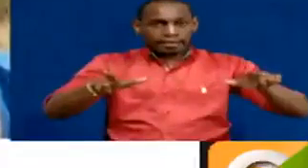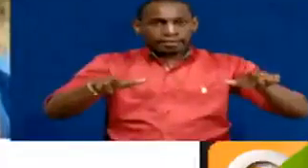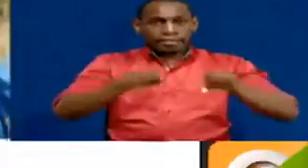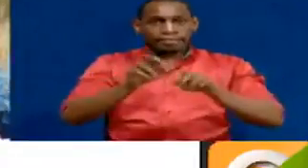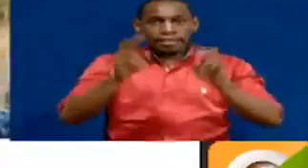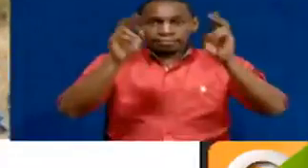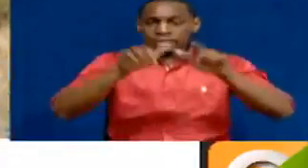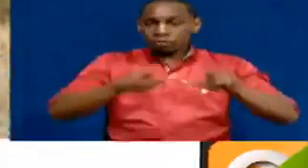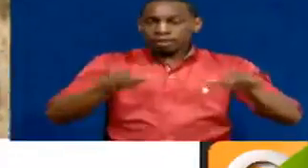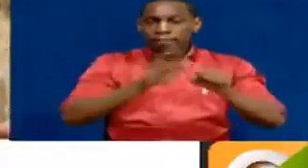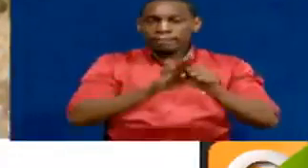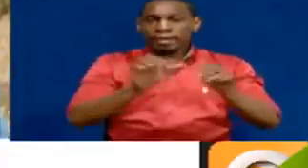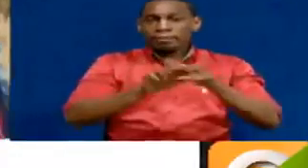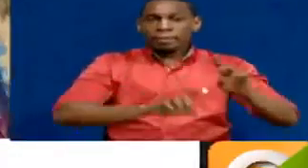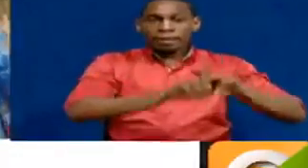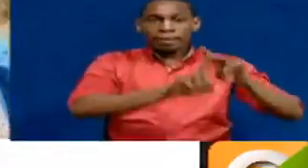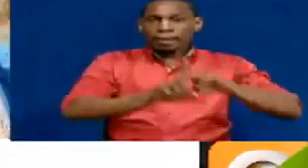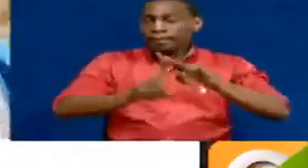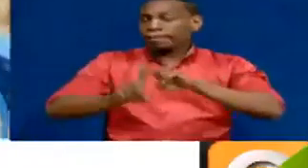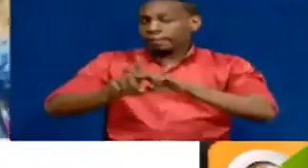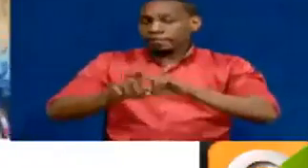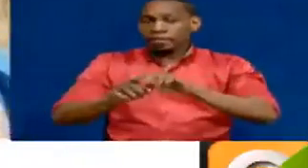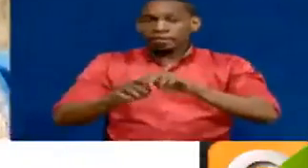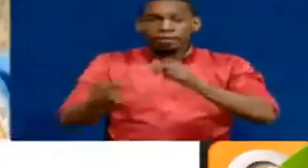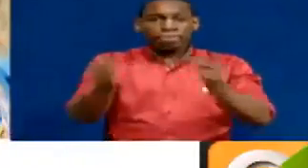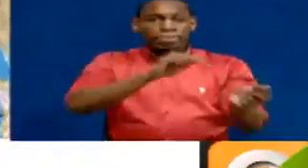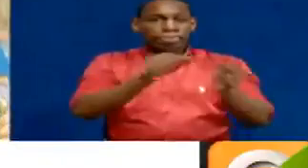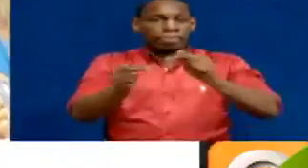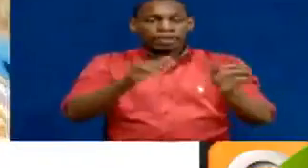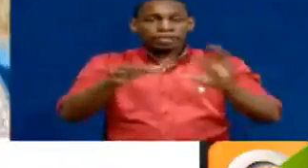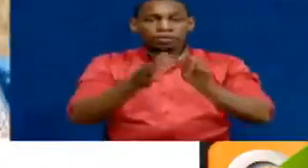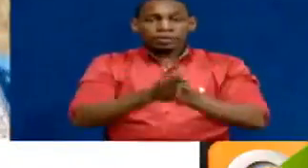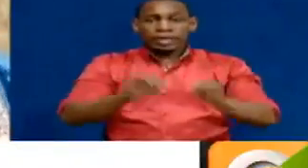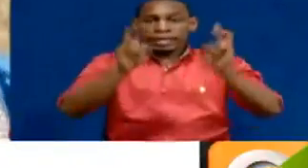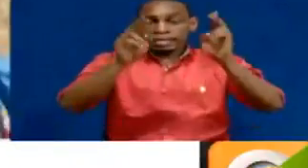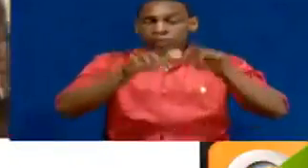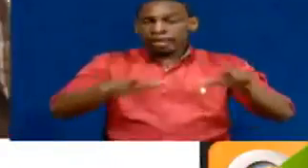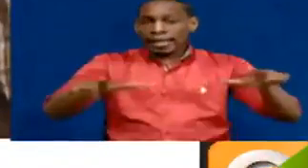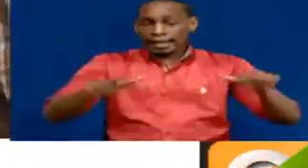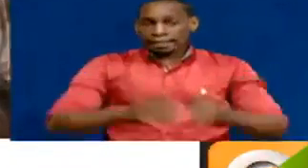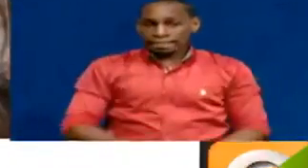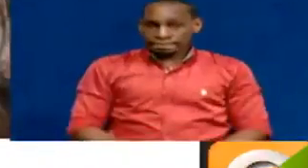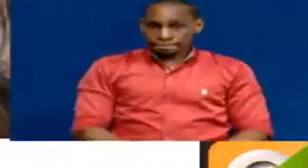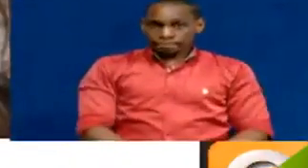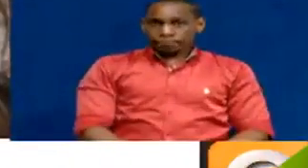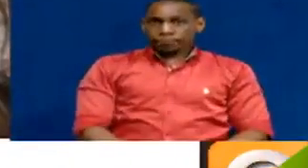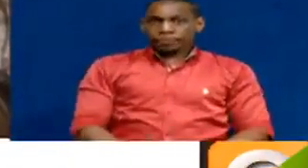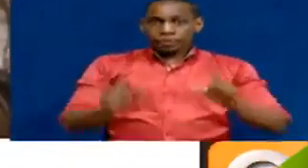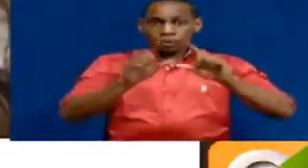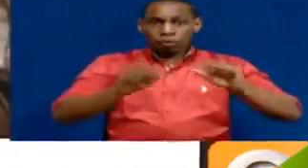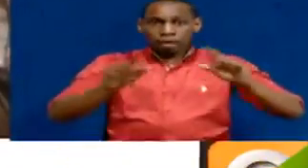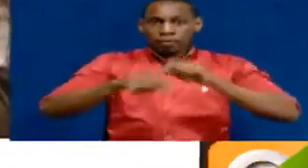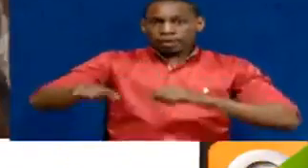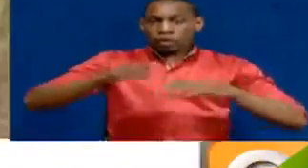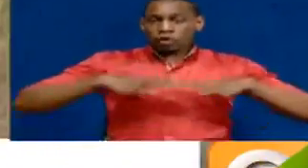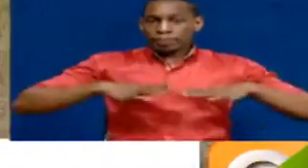ya hiyo ndio mambo mengi ilitokea na sasa alianza hiyo govu yote zilitokana na hiyo maneno ya ardhi. According to the locals